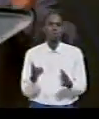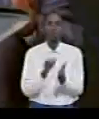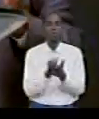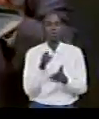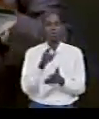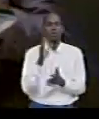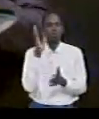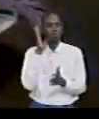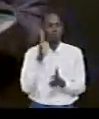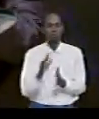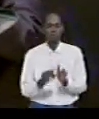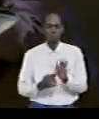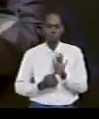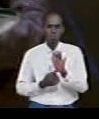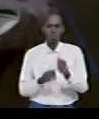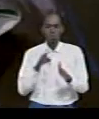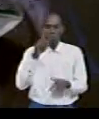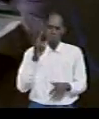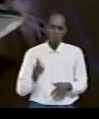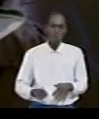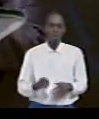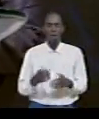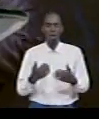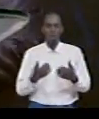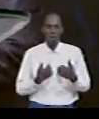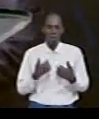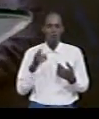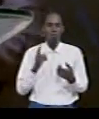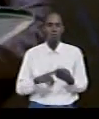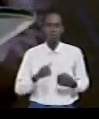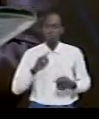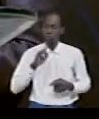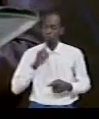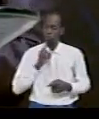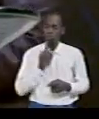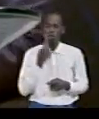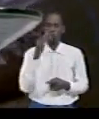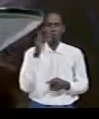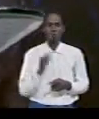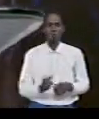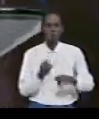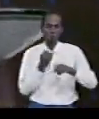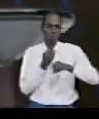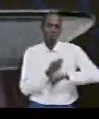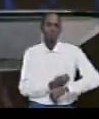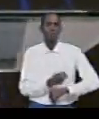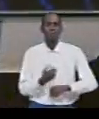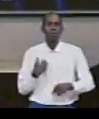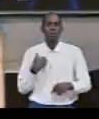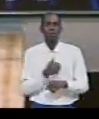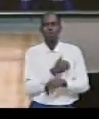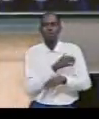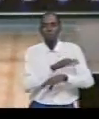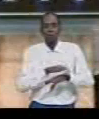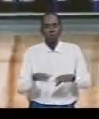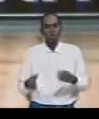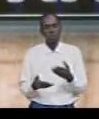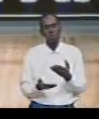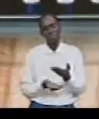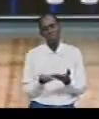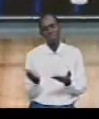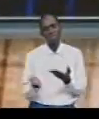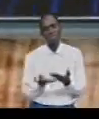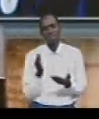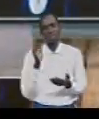ye must, you have to earnestly contend. We don't sleepishly